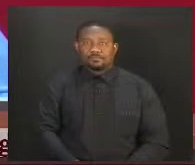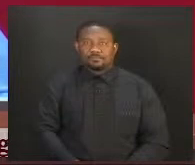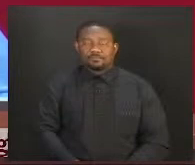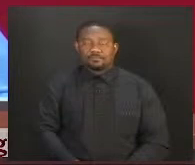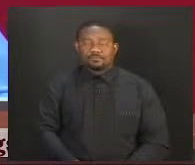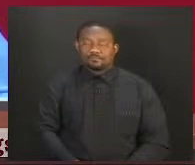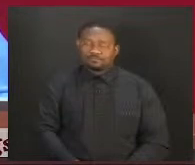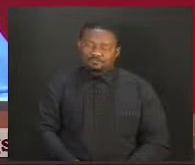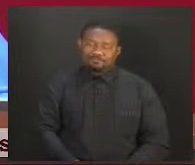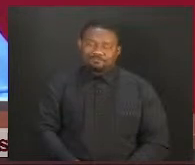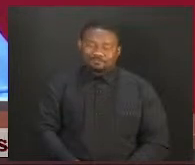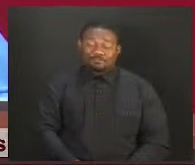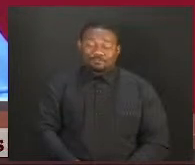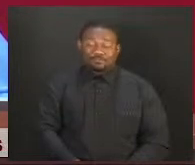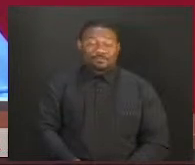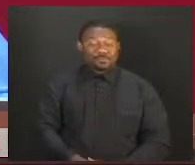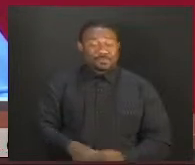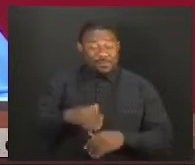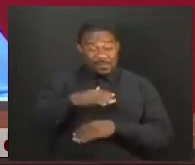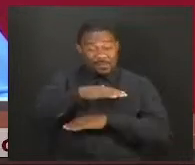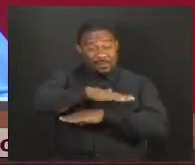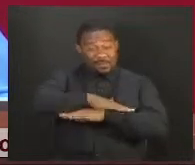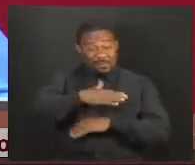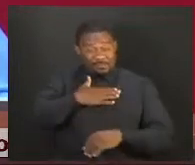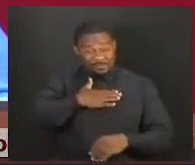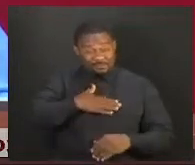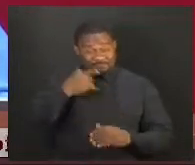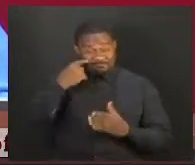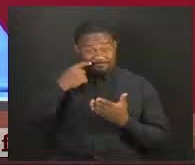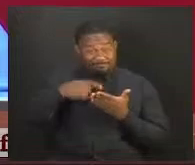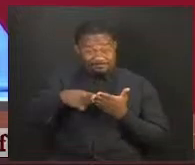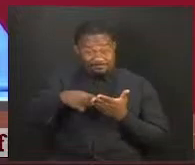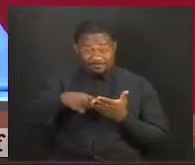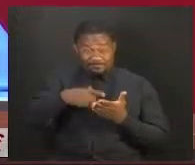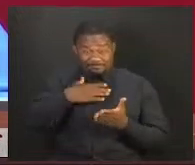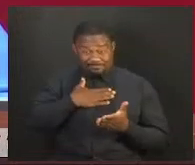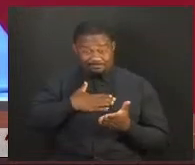Yes, table office, kindly take note of that.